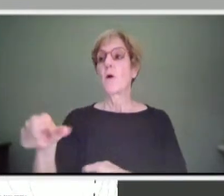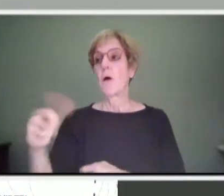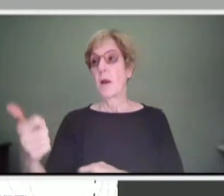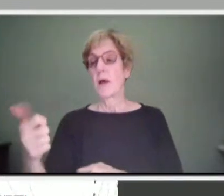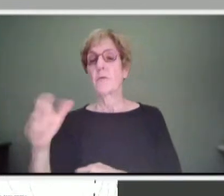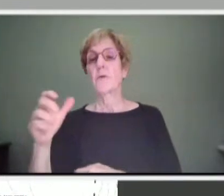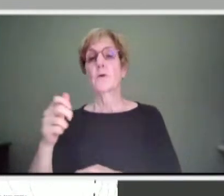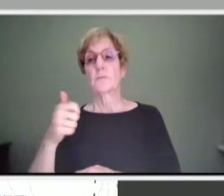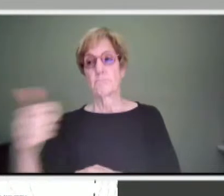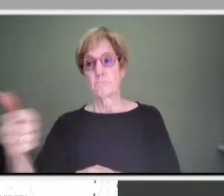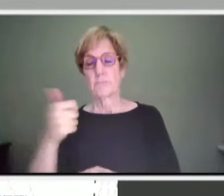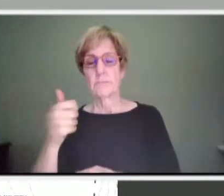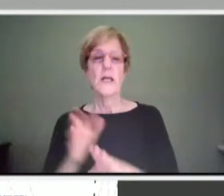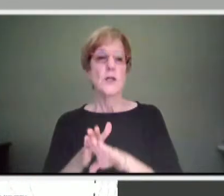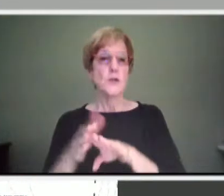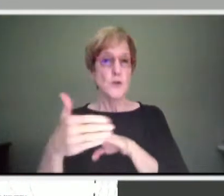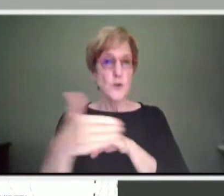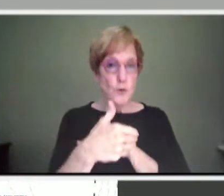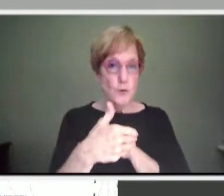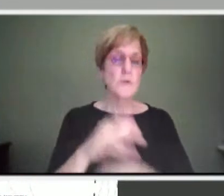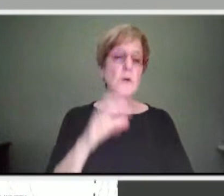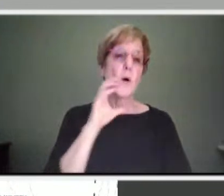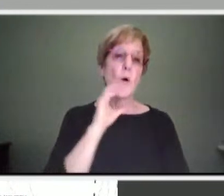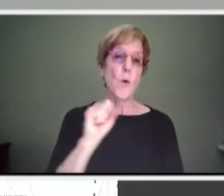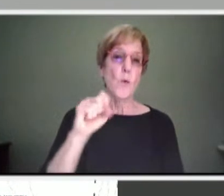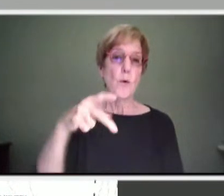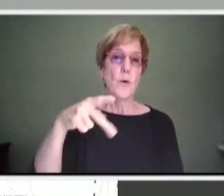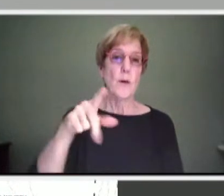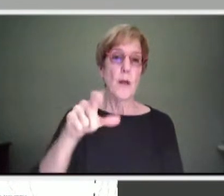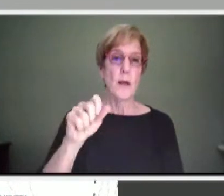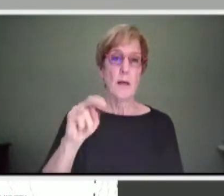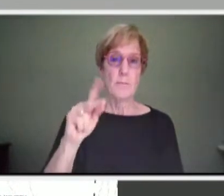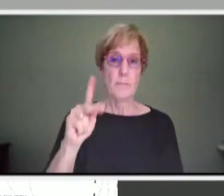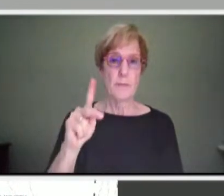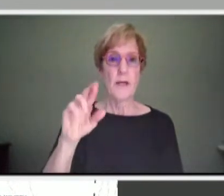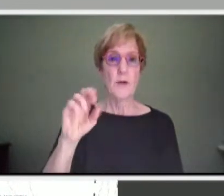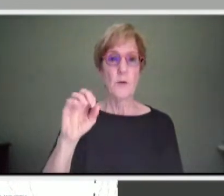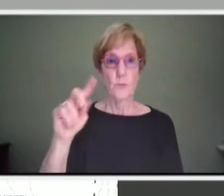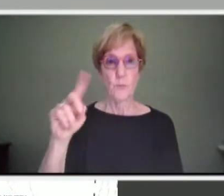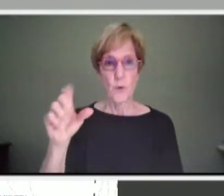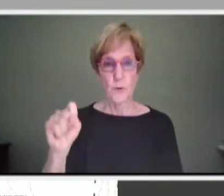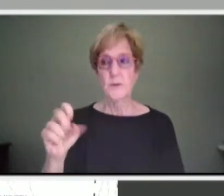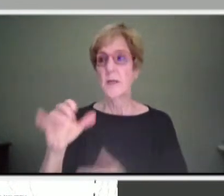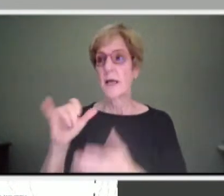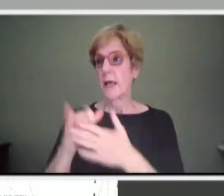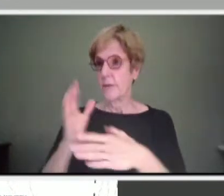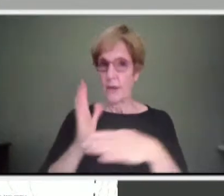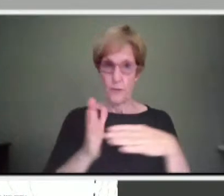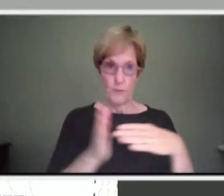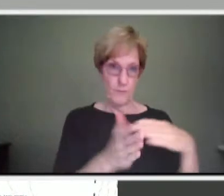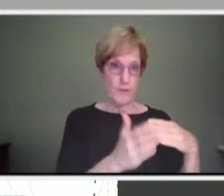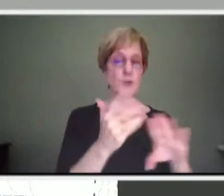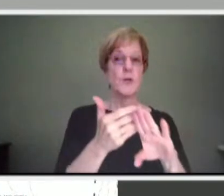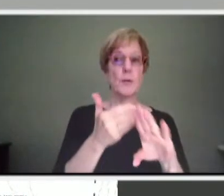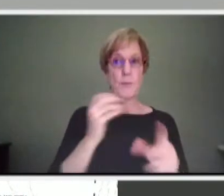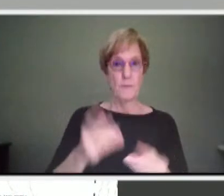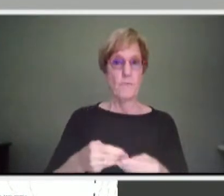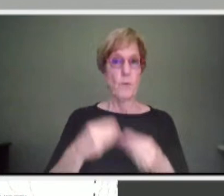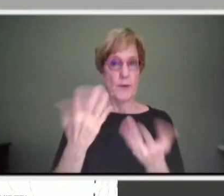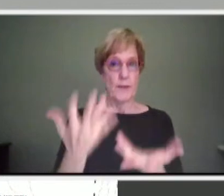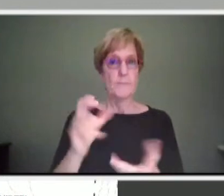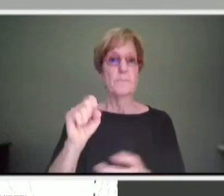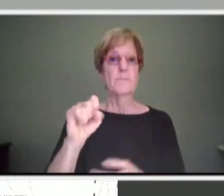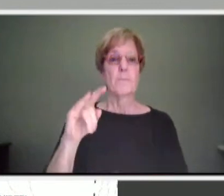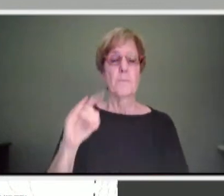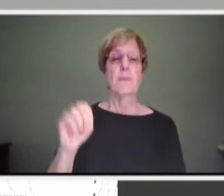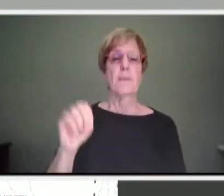specifically turn lane and Old Plank Road frontage streetscape improvements, are substantially completed prior to the issuance of the site's 25th